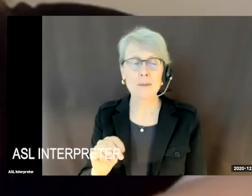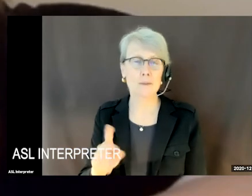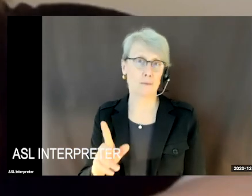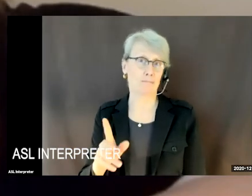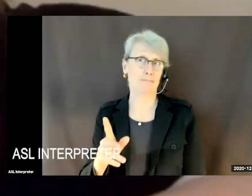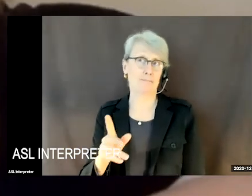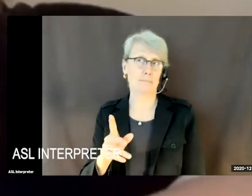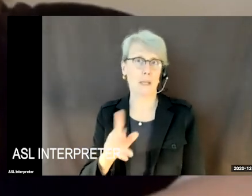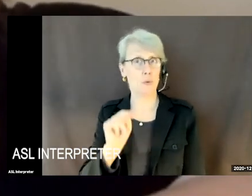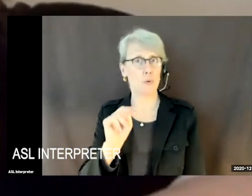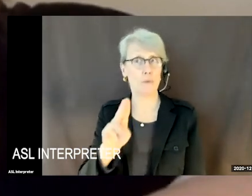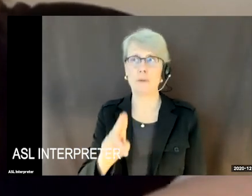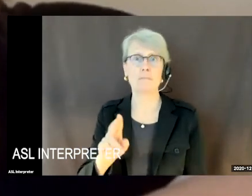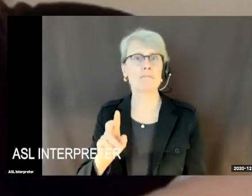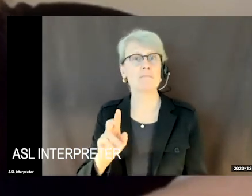And